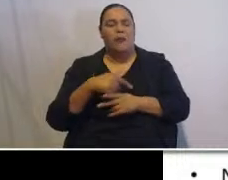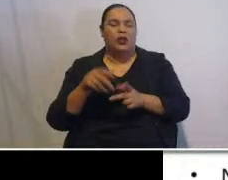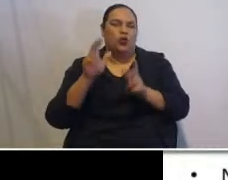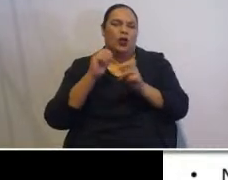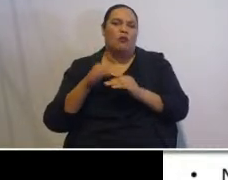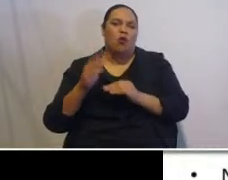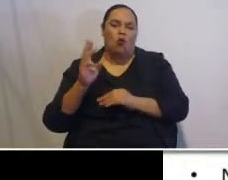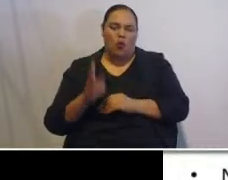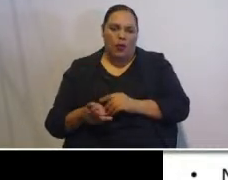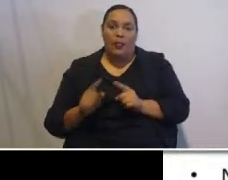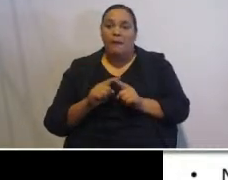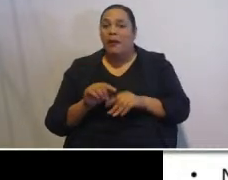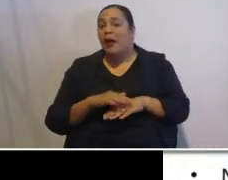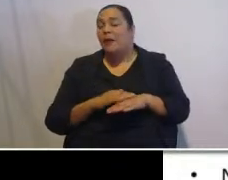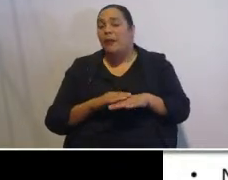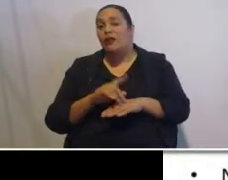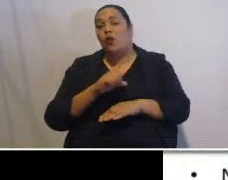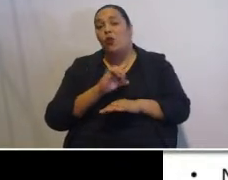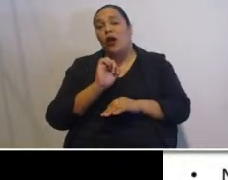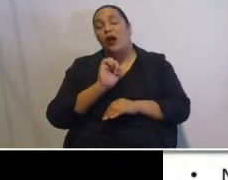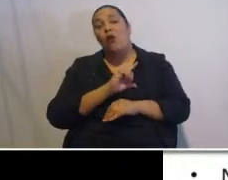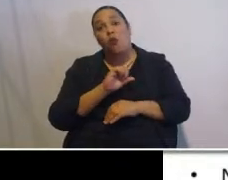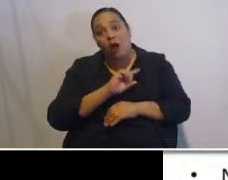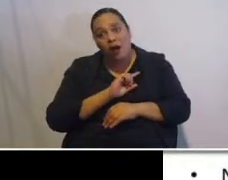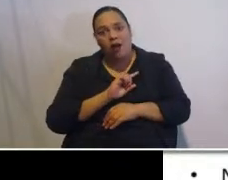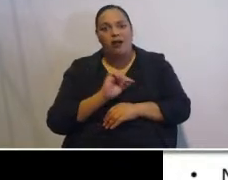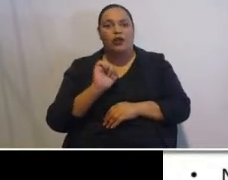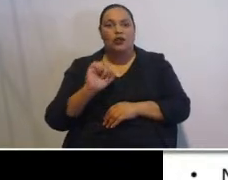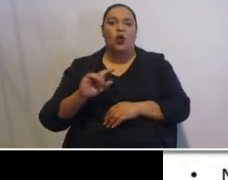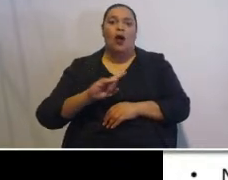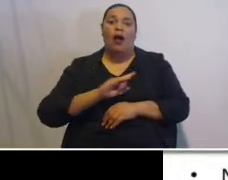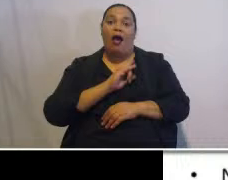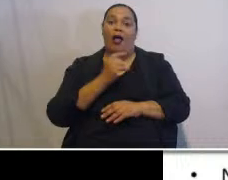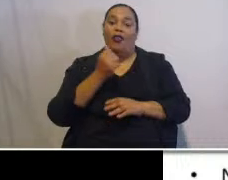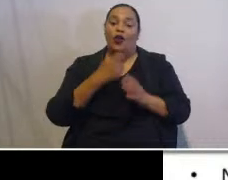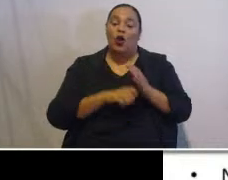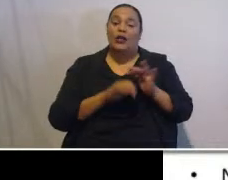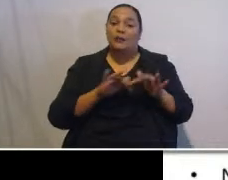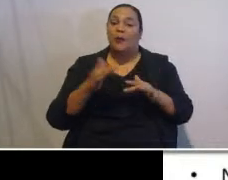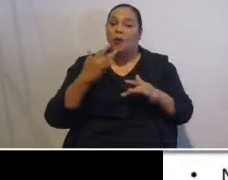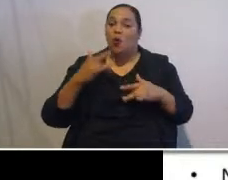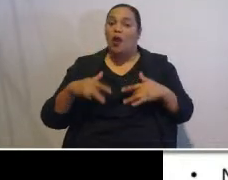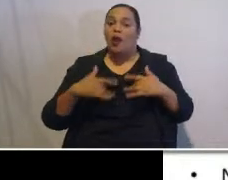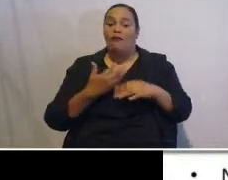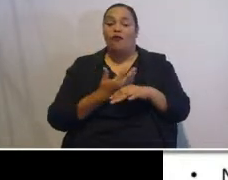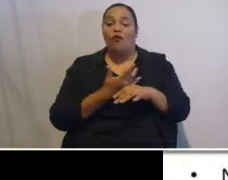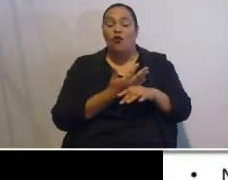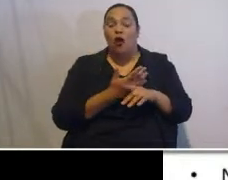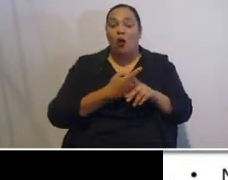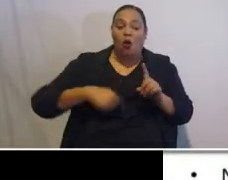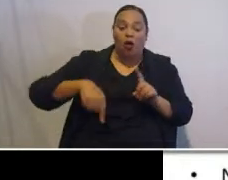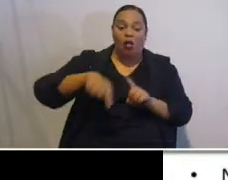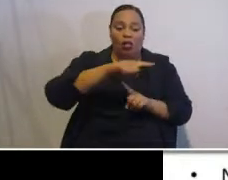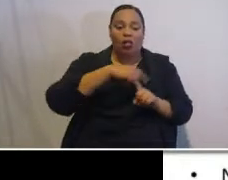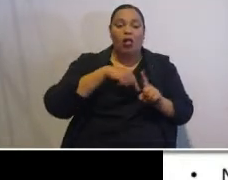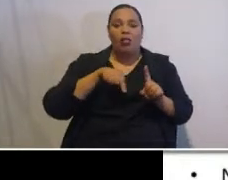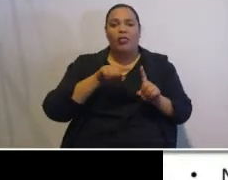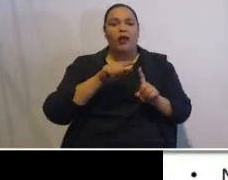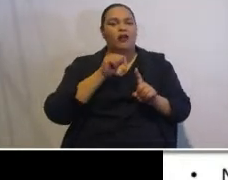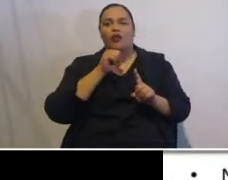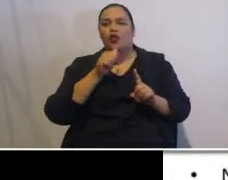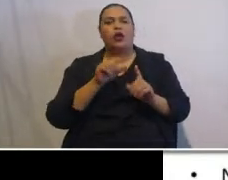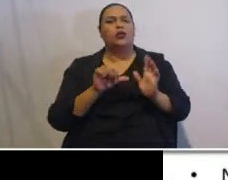that. But basically, why is it that the health costs of people living around the coal-fired power stations are somehow not